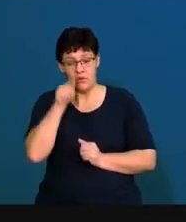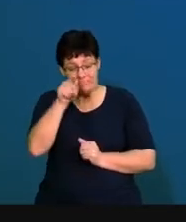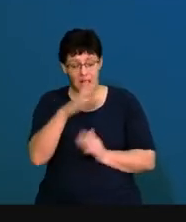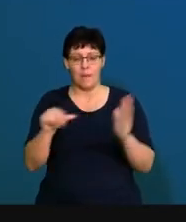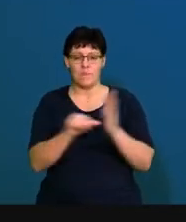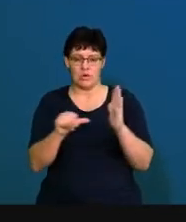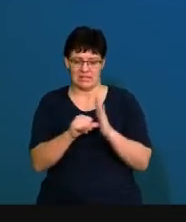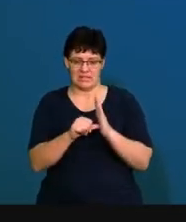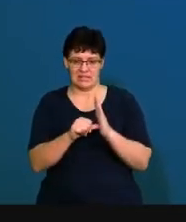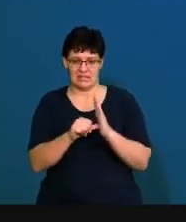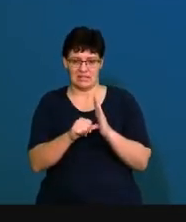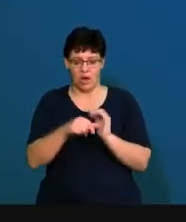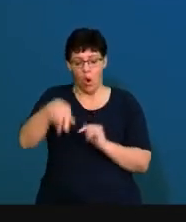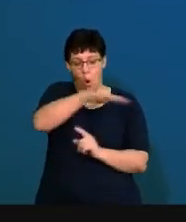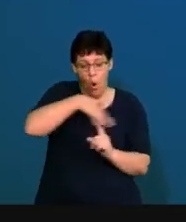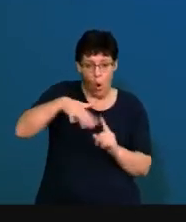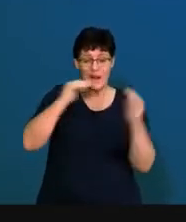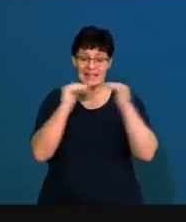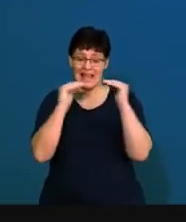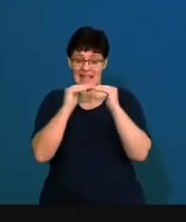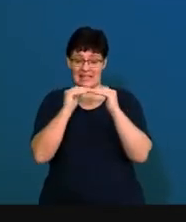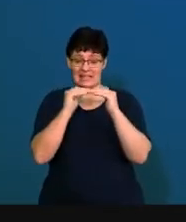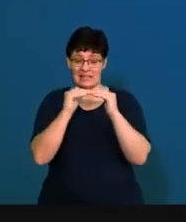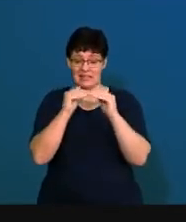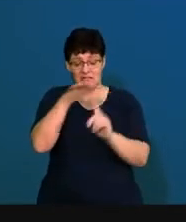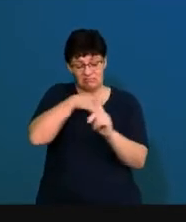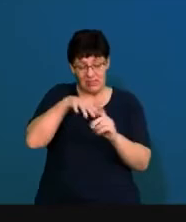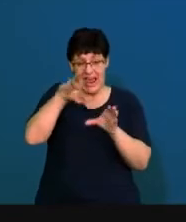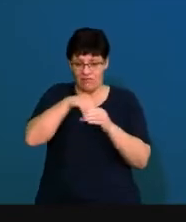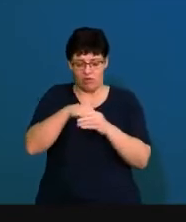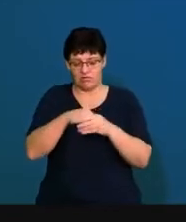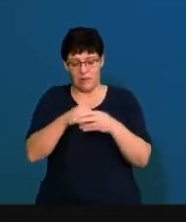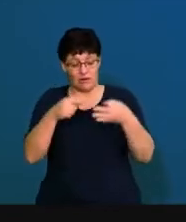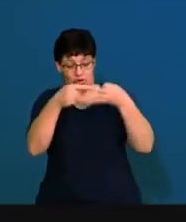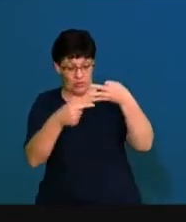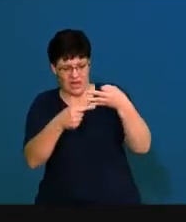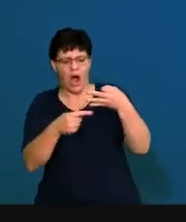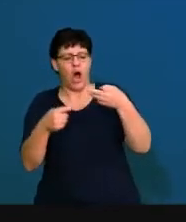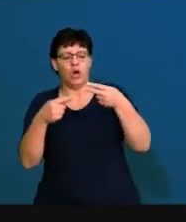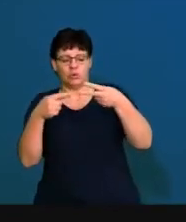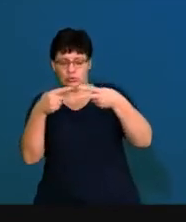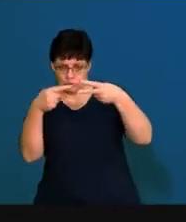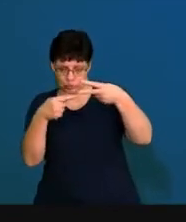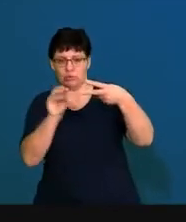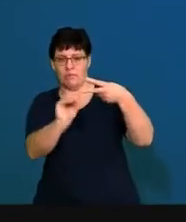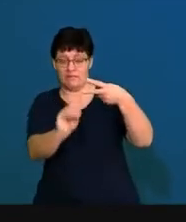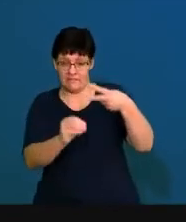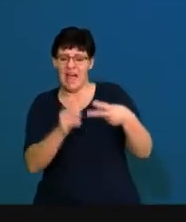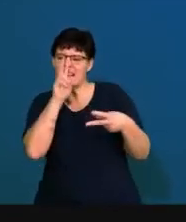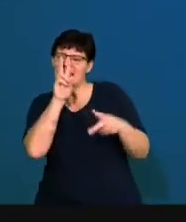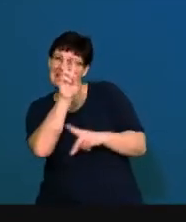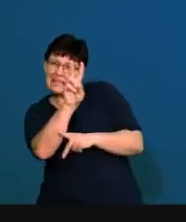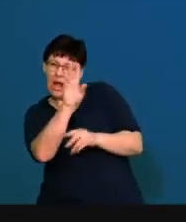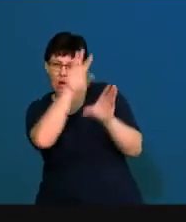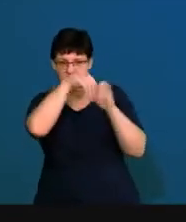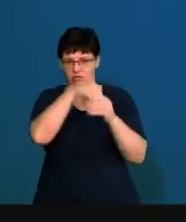very important that not all standard conditions are applicable. Carefully consider the uniqueness of the scenario that is given to